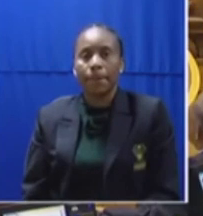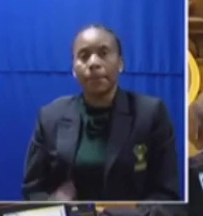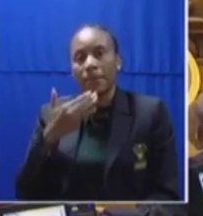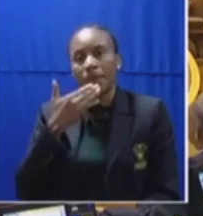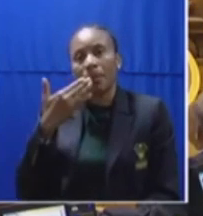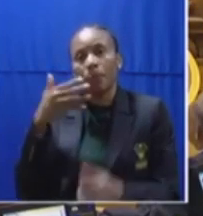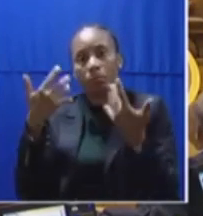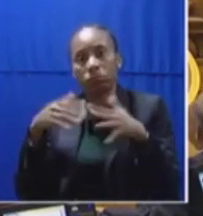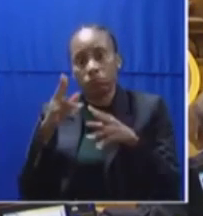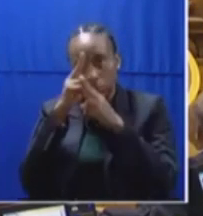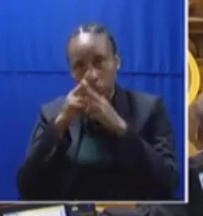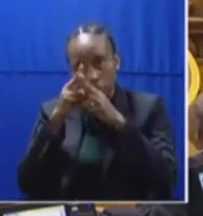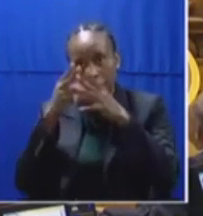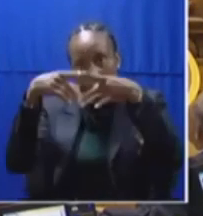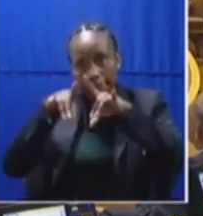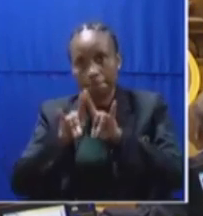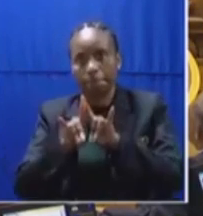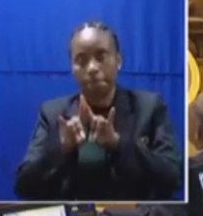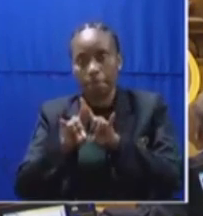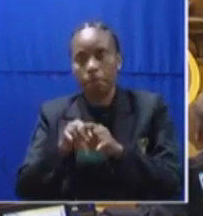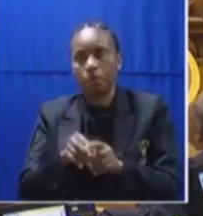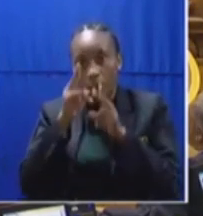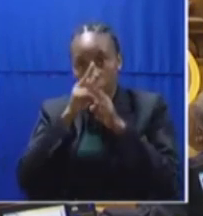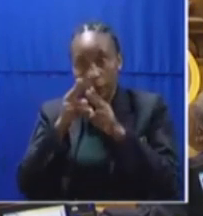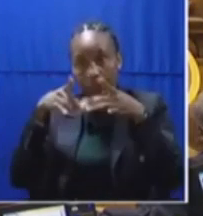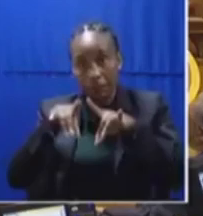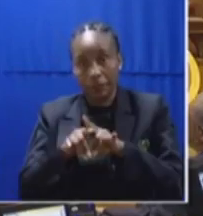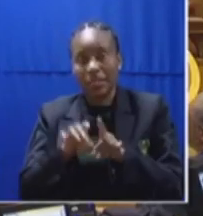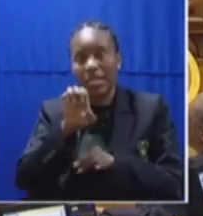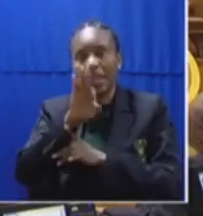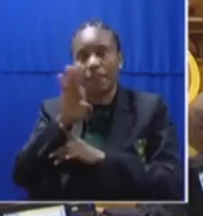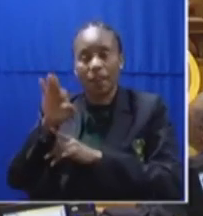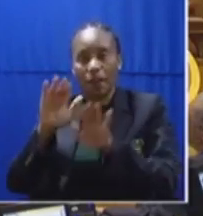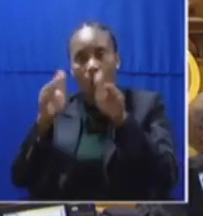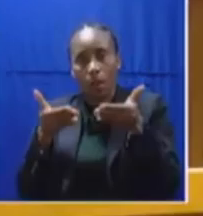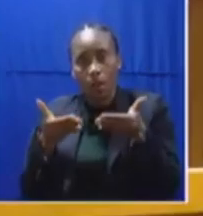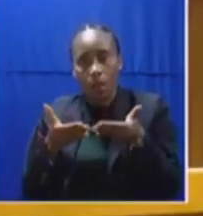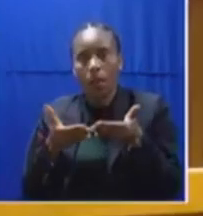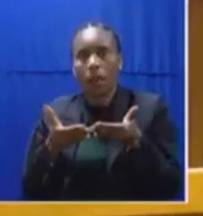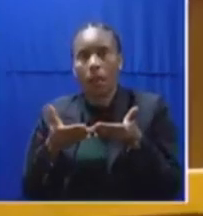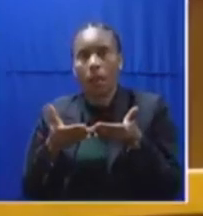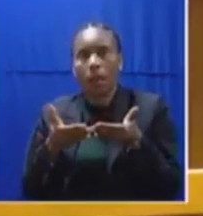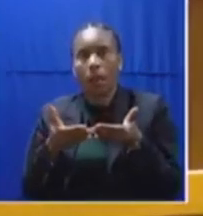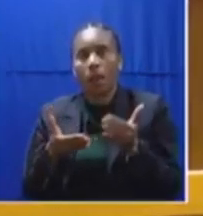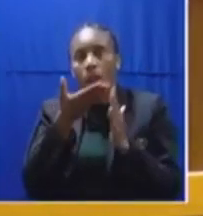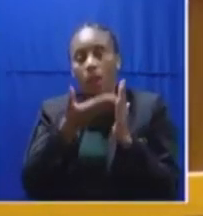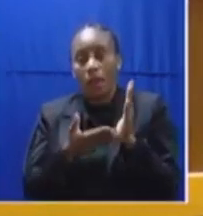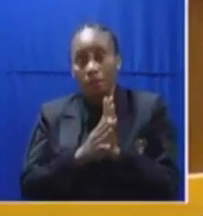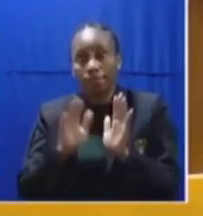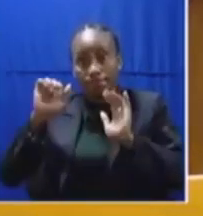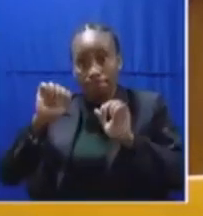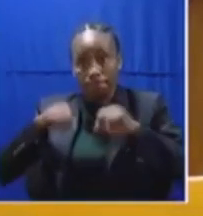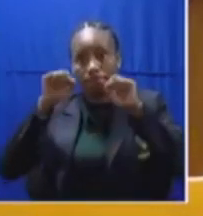Thank you very much, Honorable Chairperson. Honorable Chairperson, the EFF welcomes the approval by the Portfolio Committee